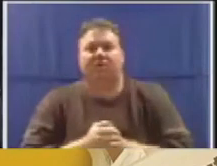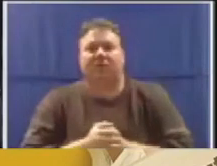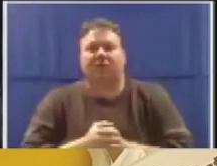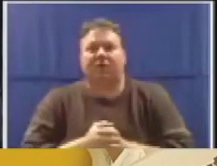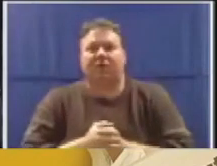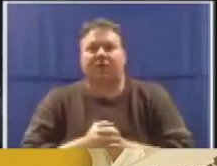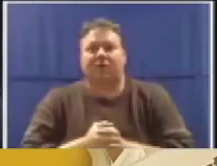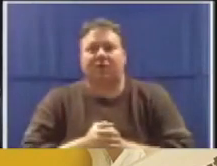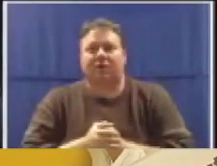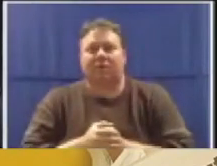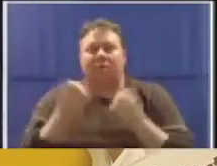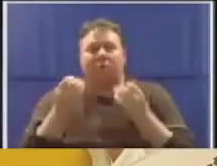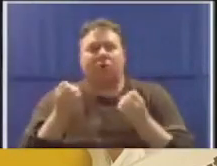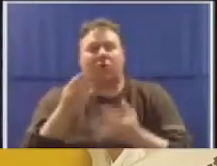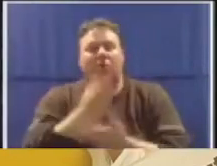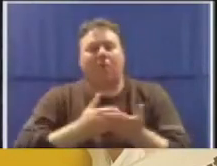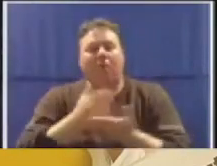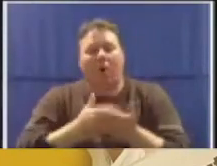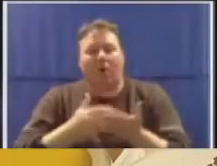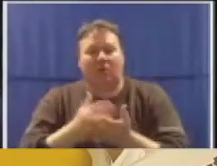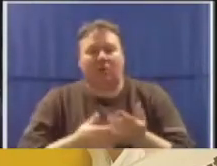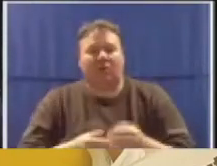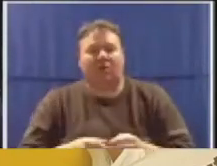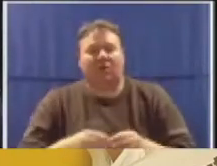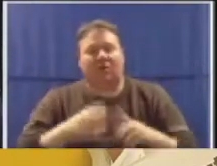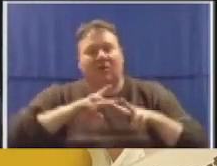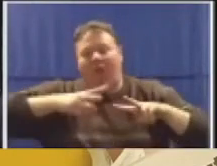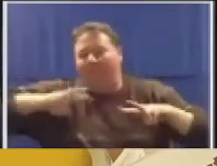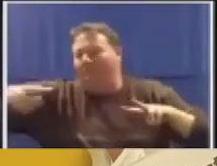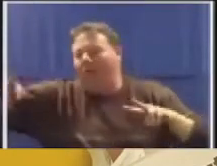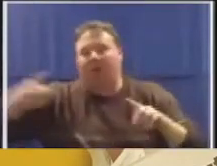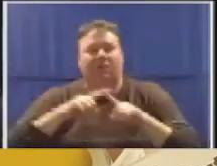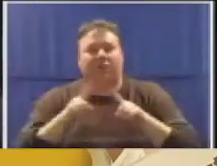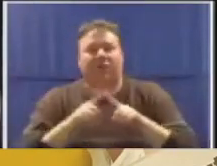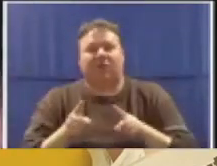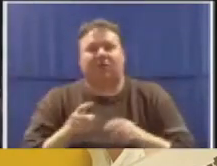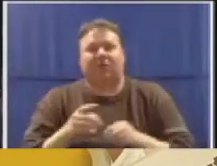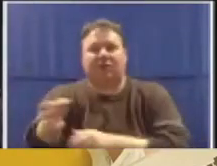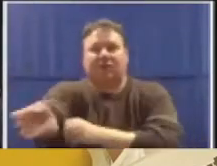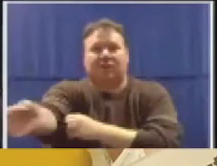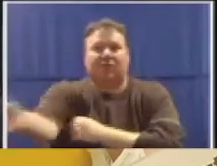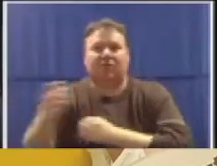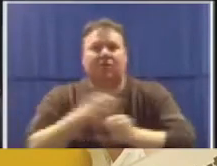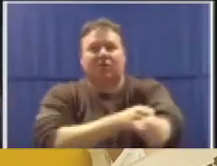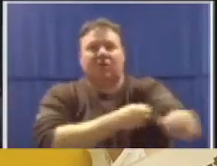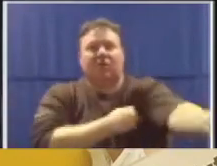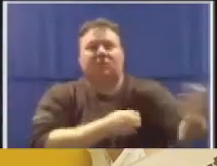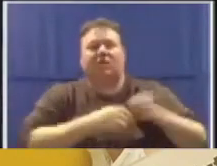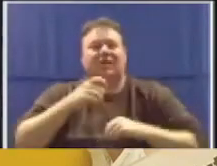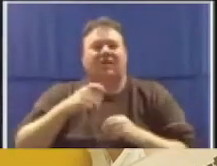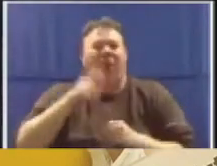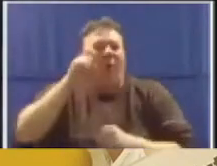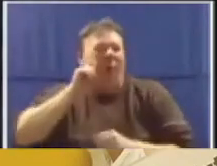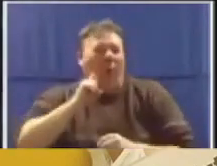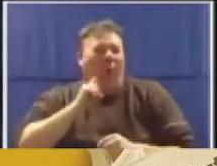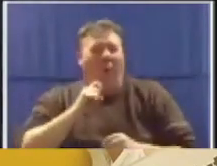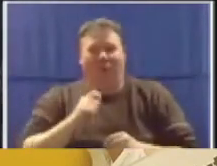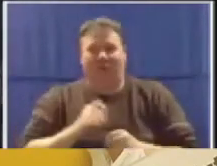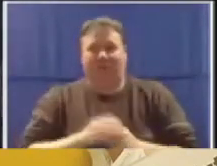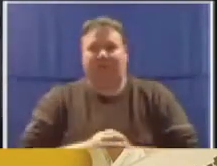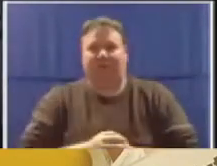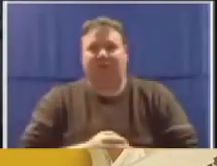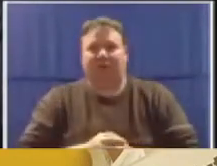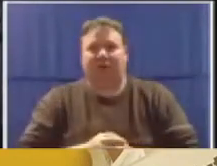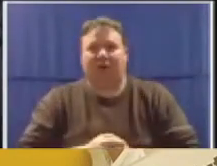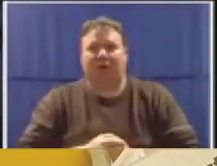feeder cables, the transformers, the substations, the pumps and the pipes operated decades out of life cycle, they're being